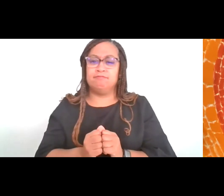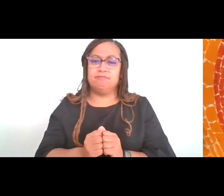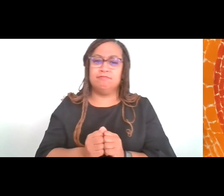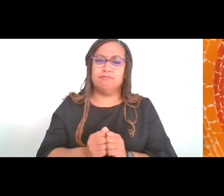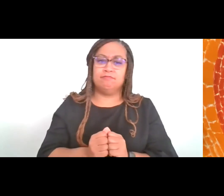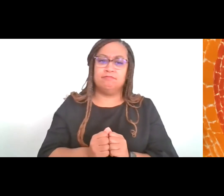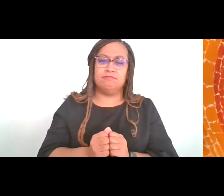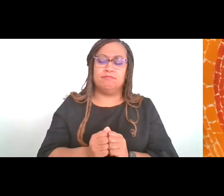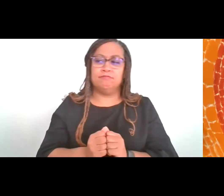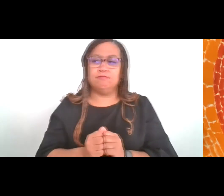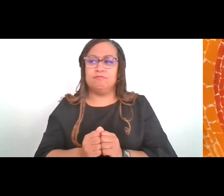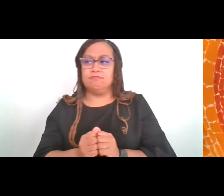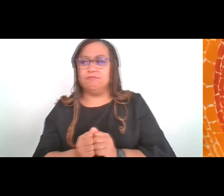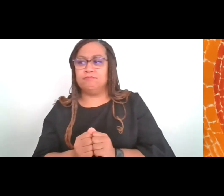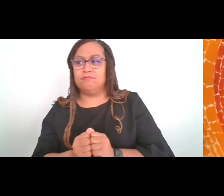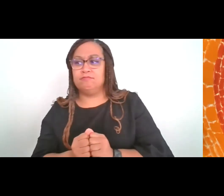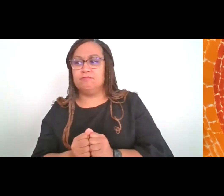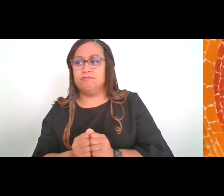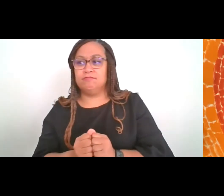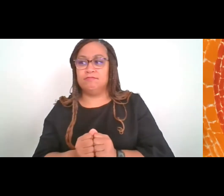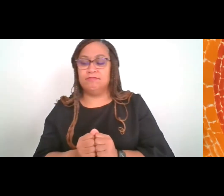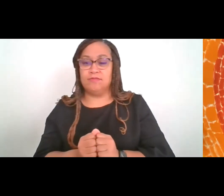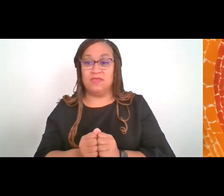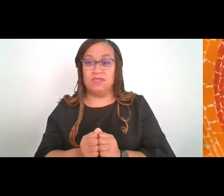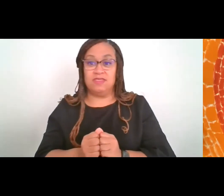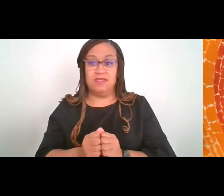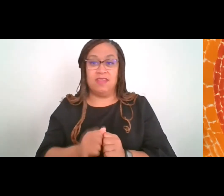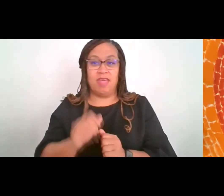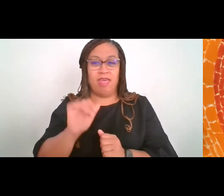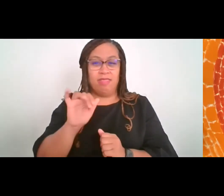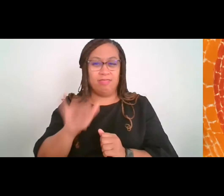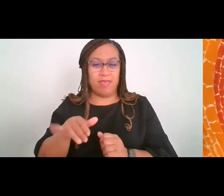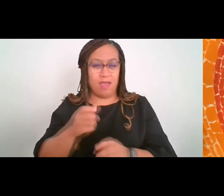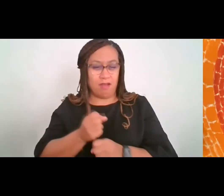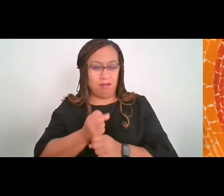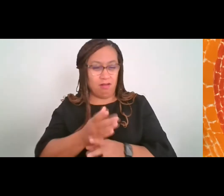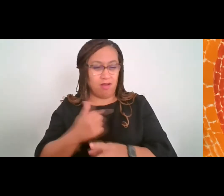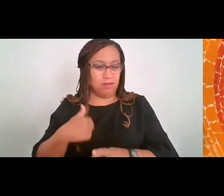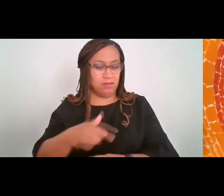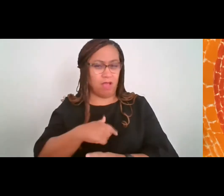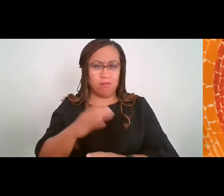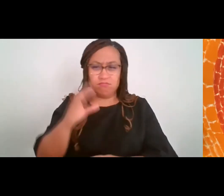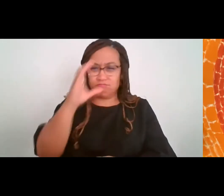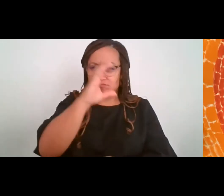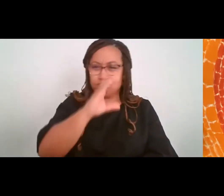A necessity that sends us looking for our true self.